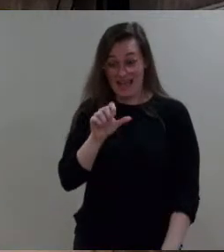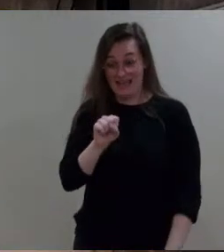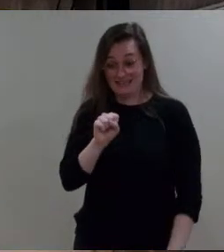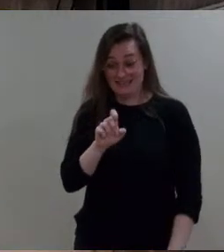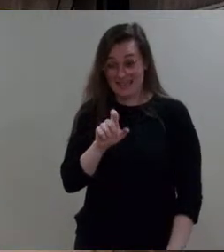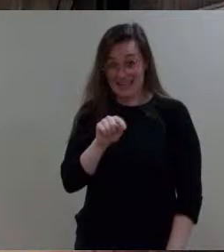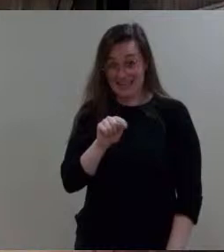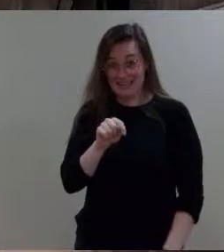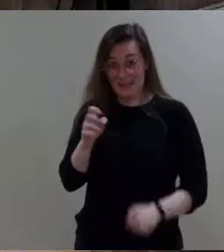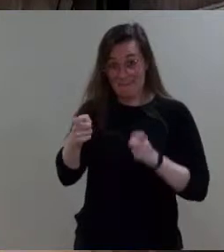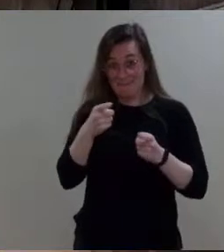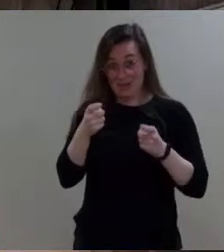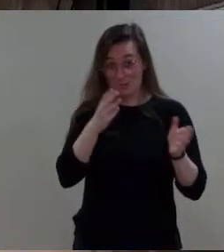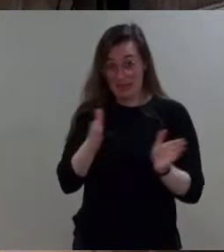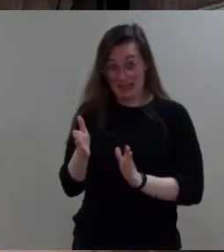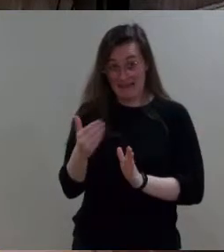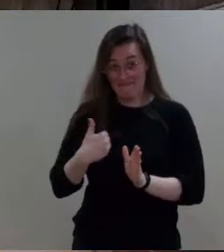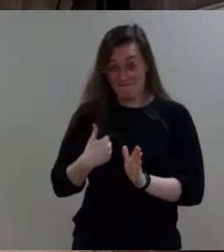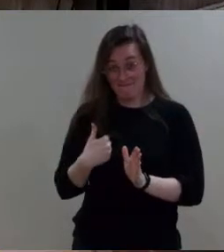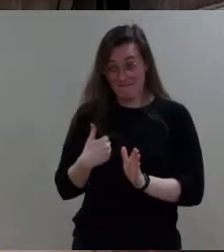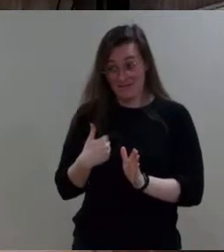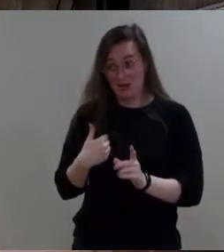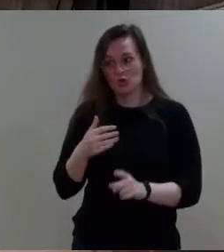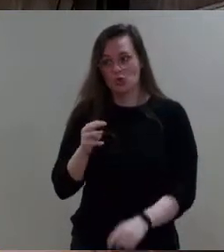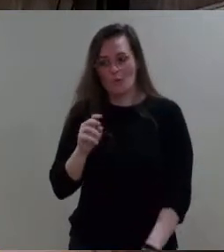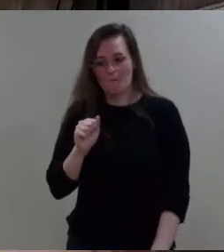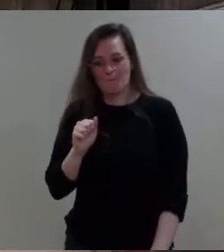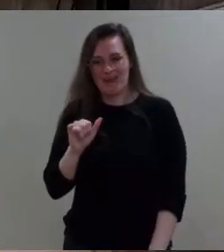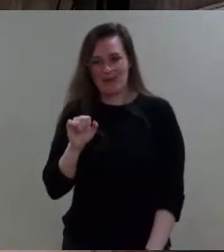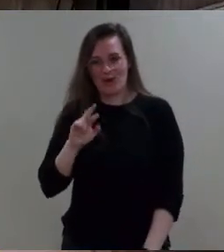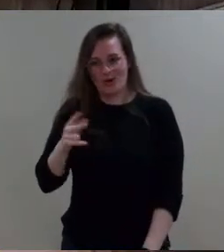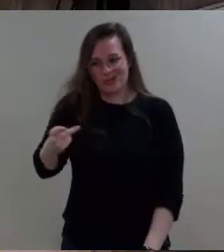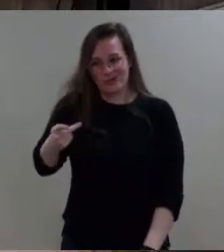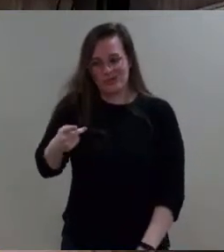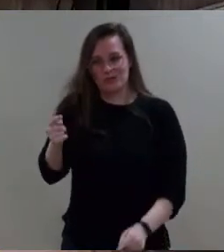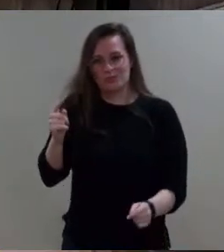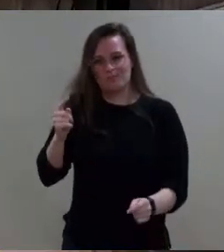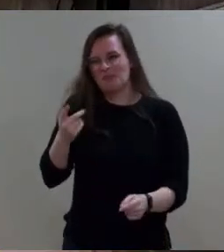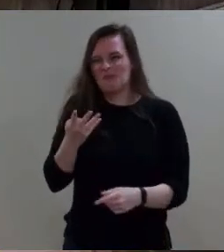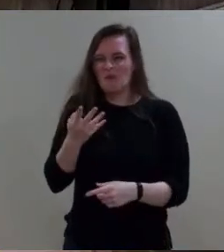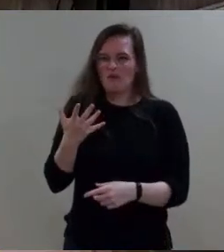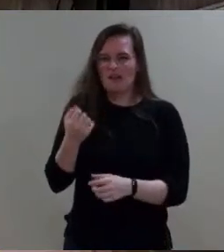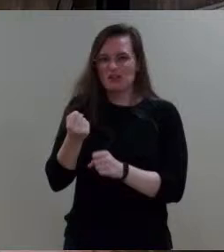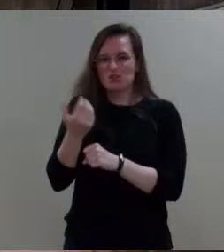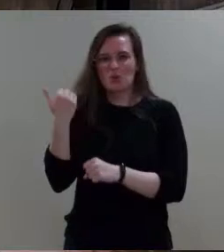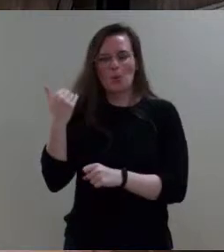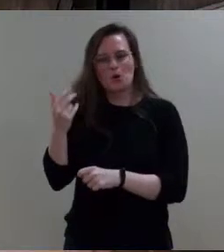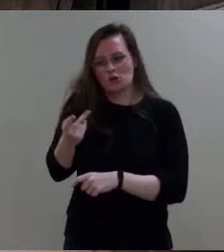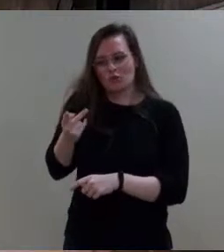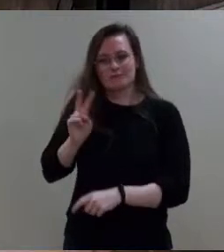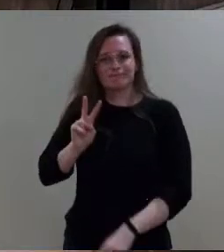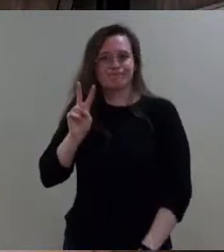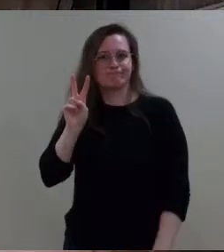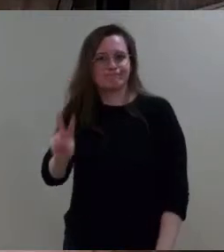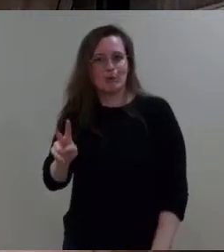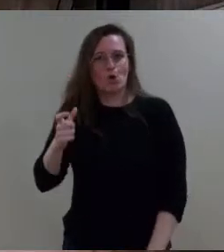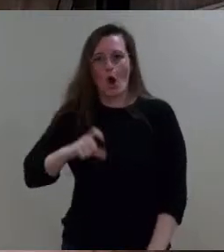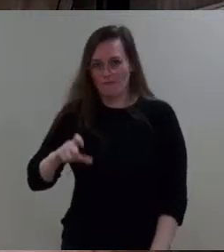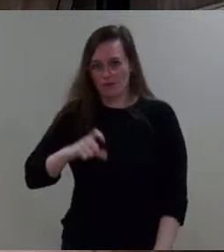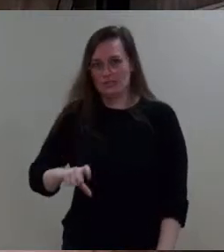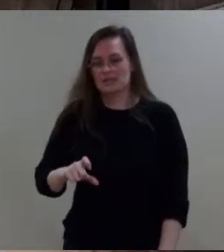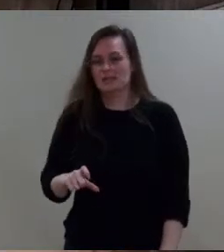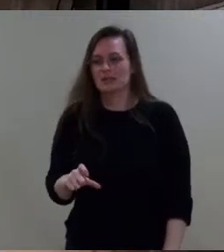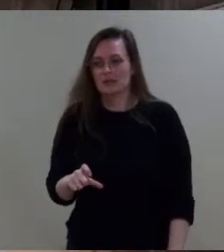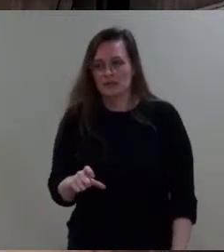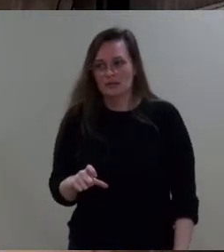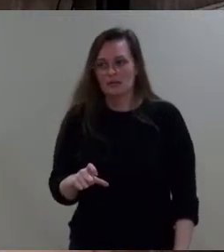The mayor and I went to a conference 4 years ago, 5 years ago, and so for the last 3 or 4